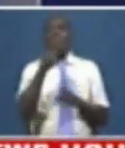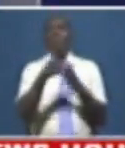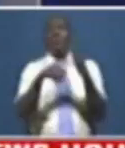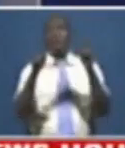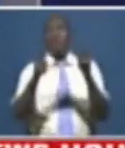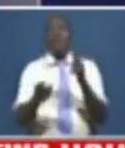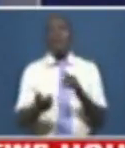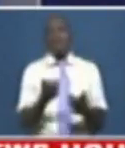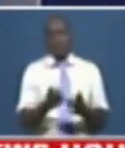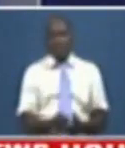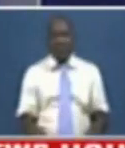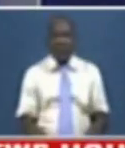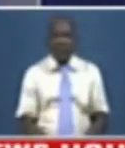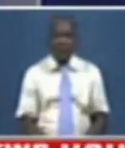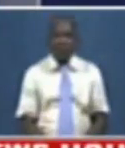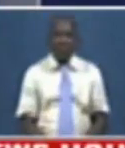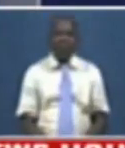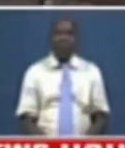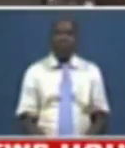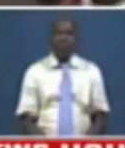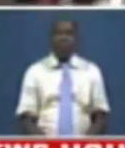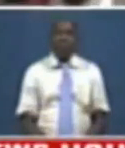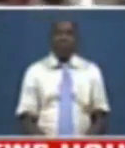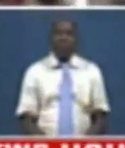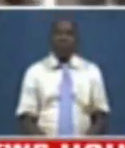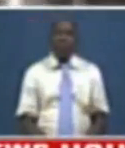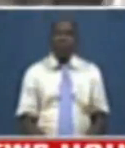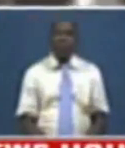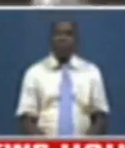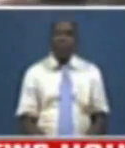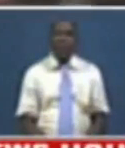cause of the fire.